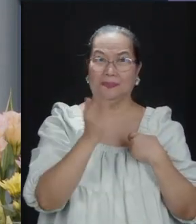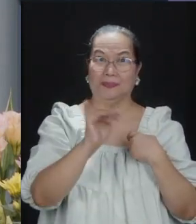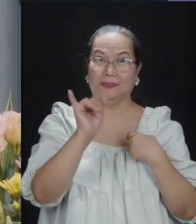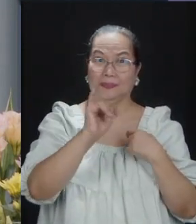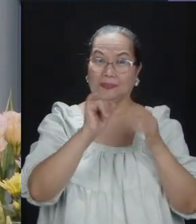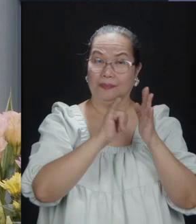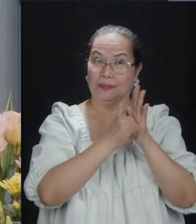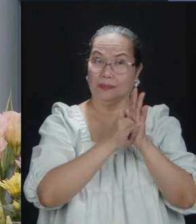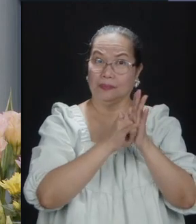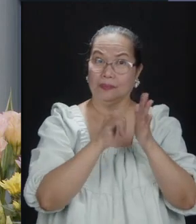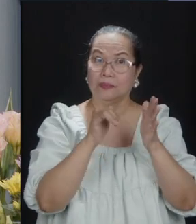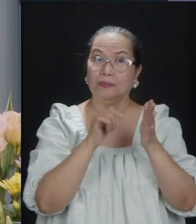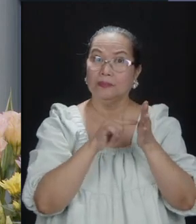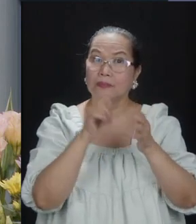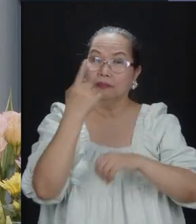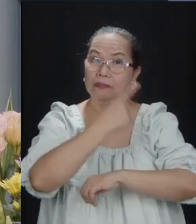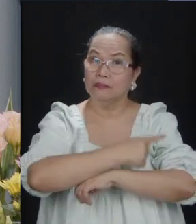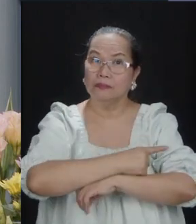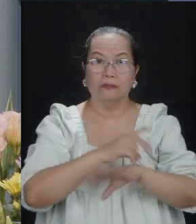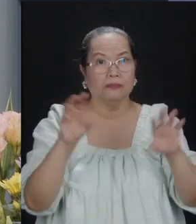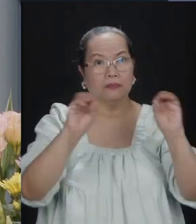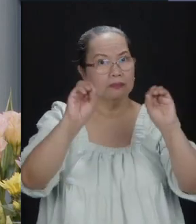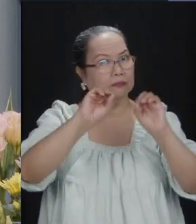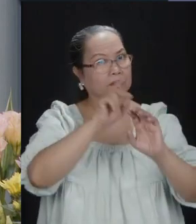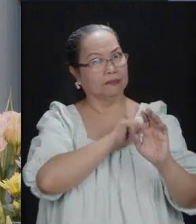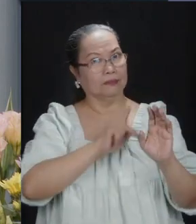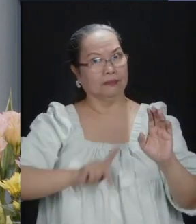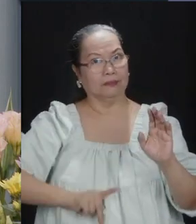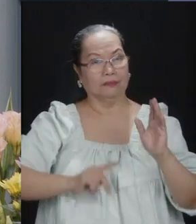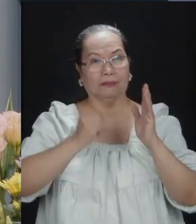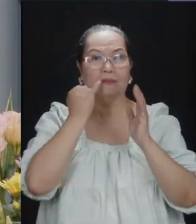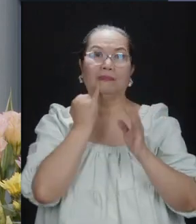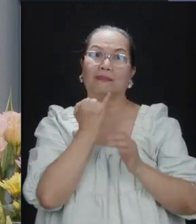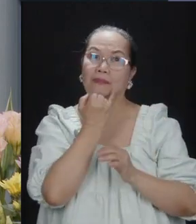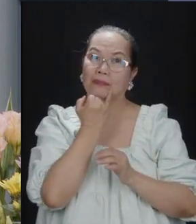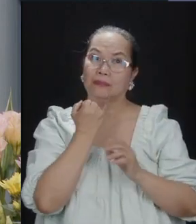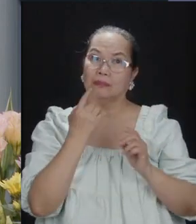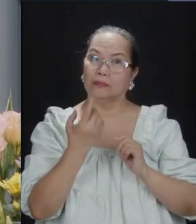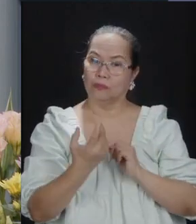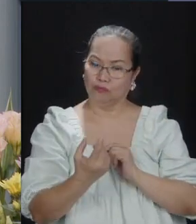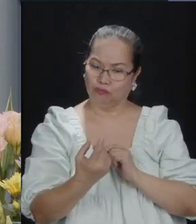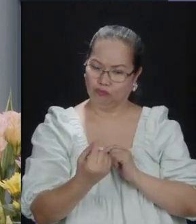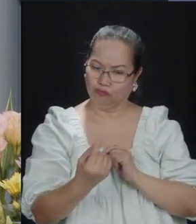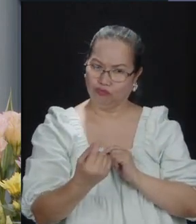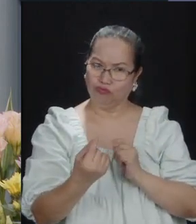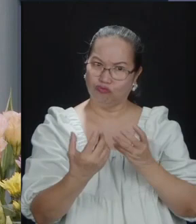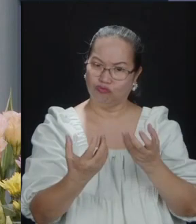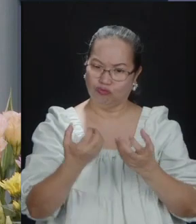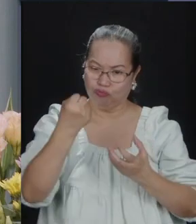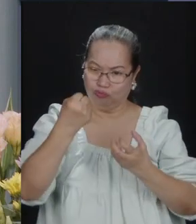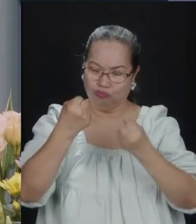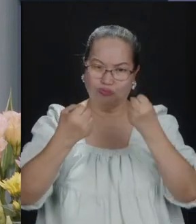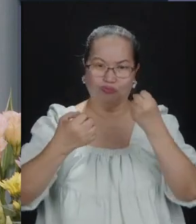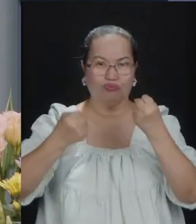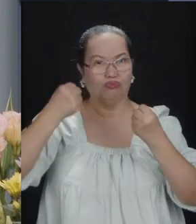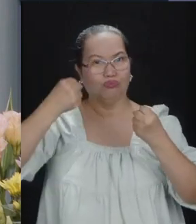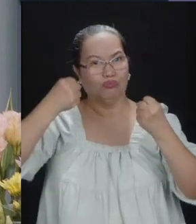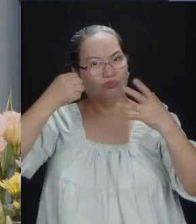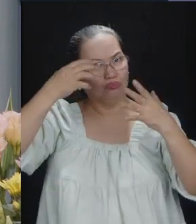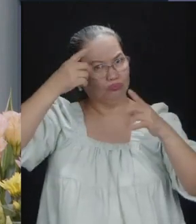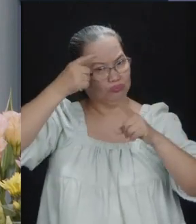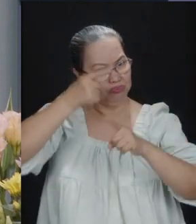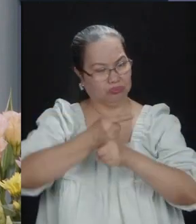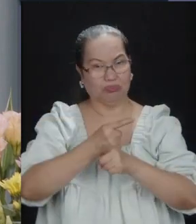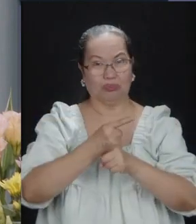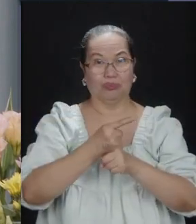days, there was no king in Israel. Everyone did what was right in his own eyes. So this is